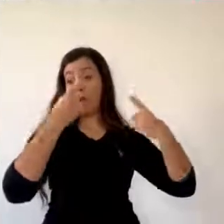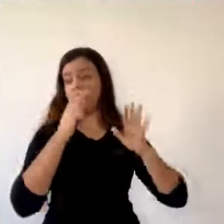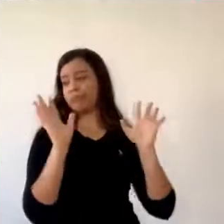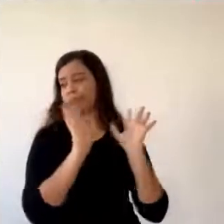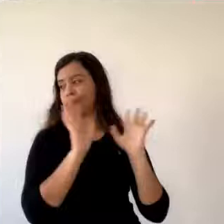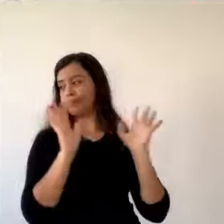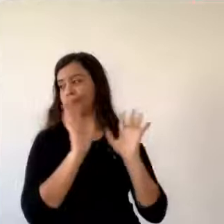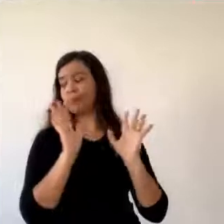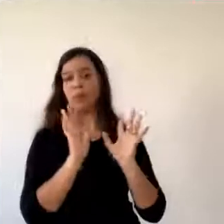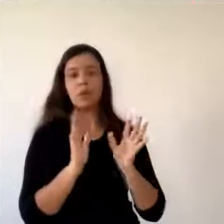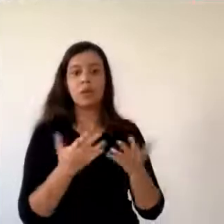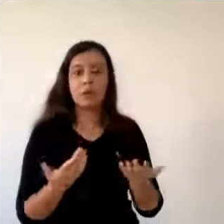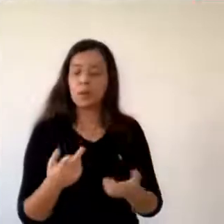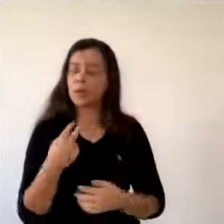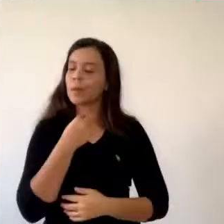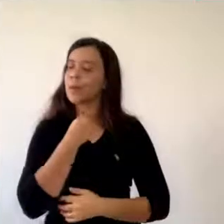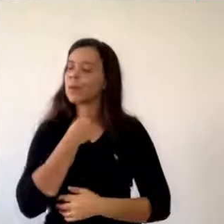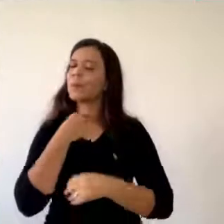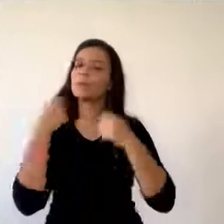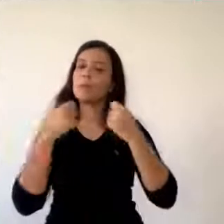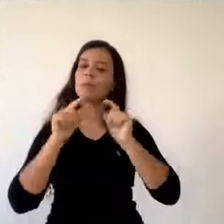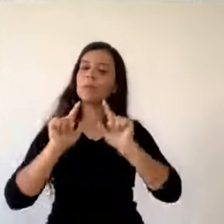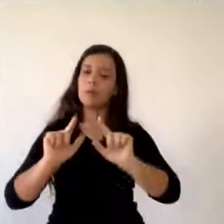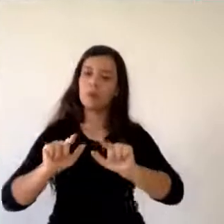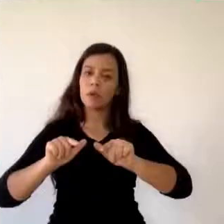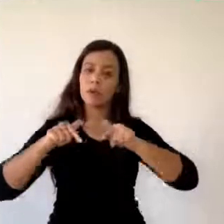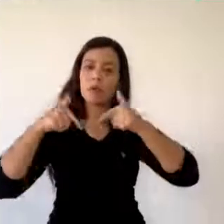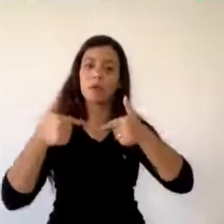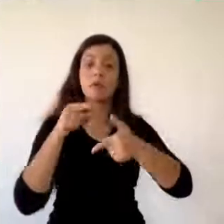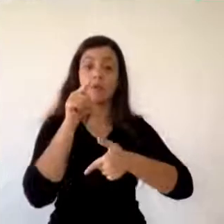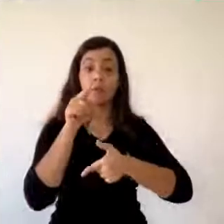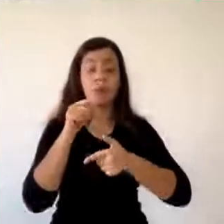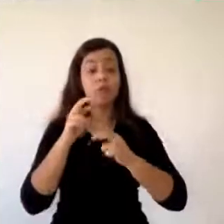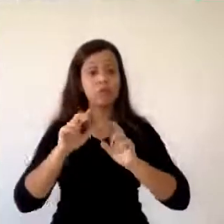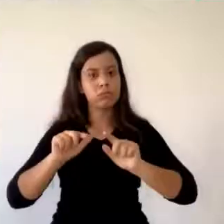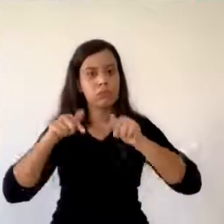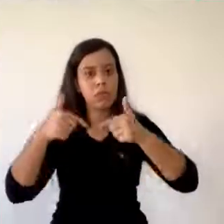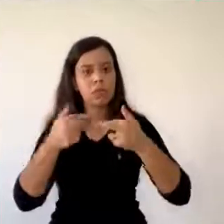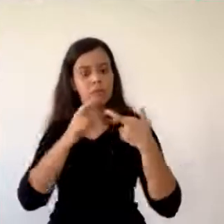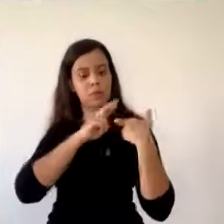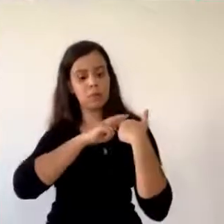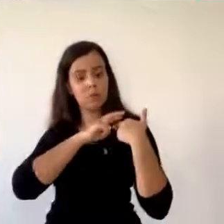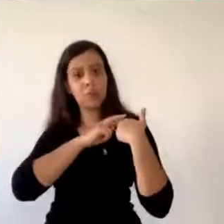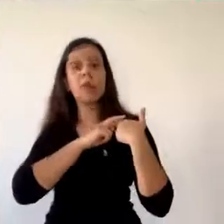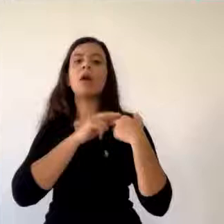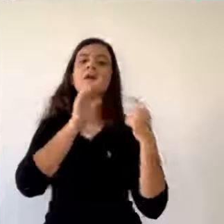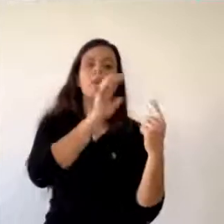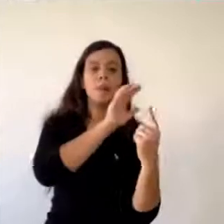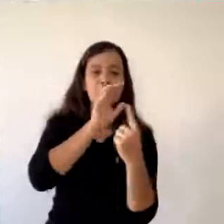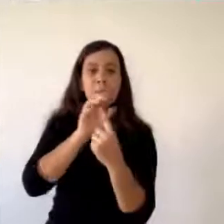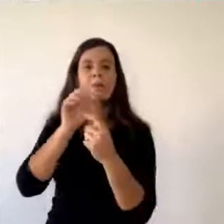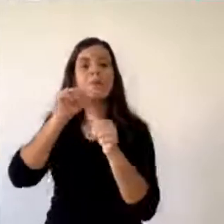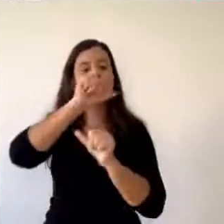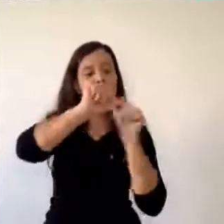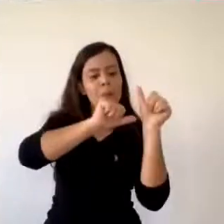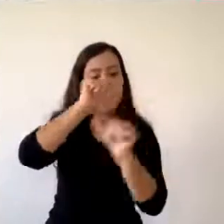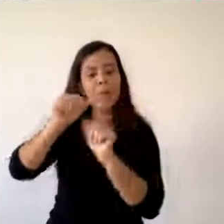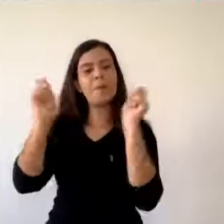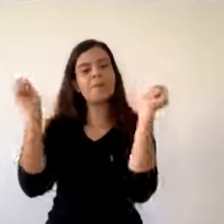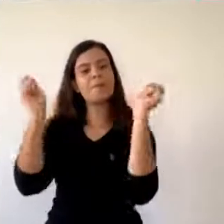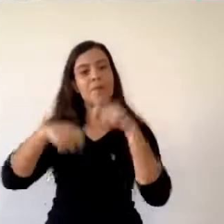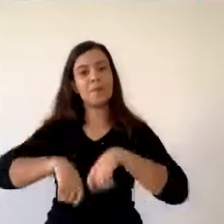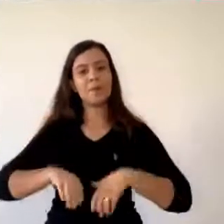me. Creating a space in which people can talk about these issues help us demystify, and the